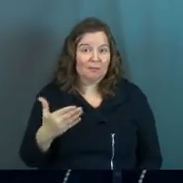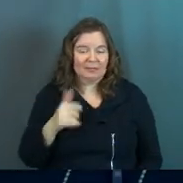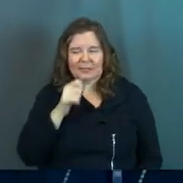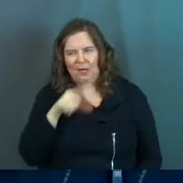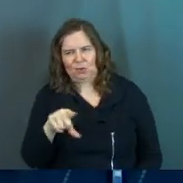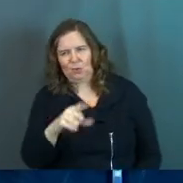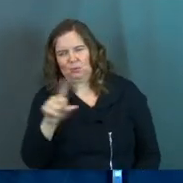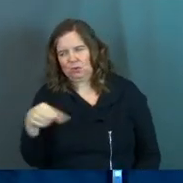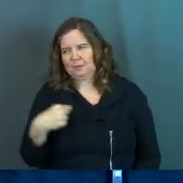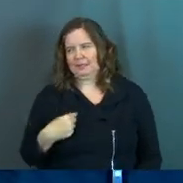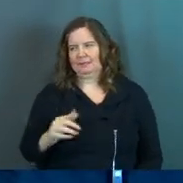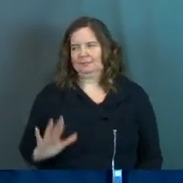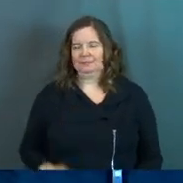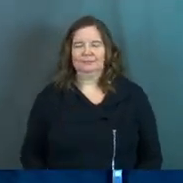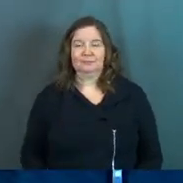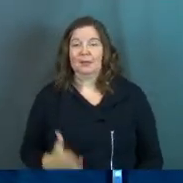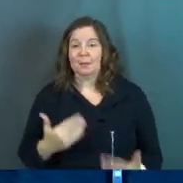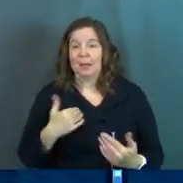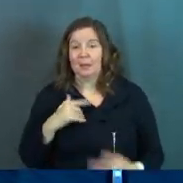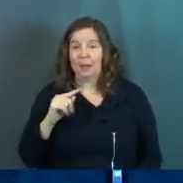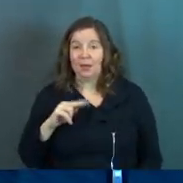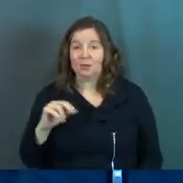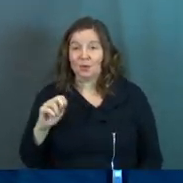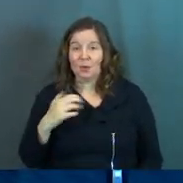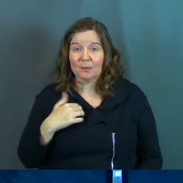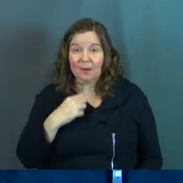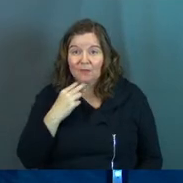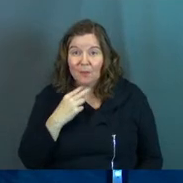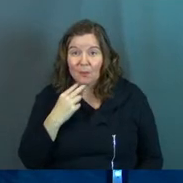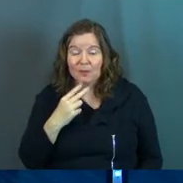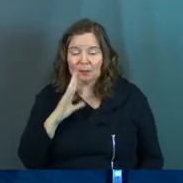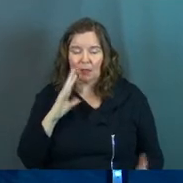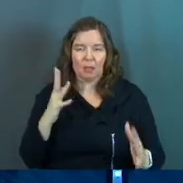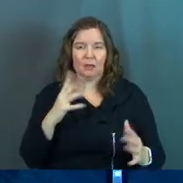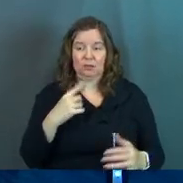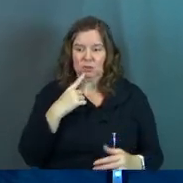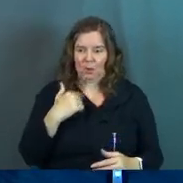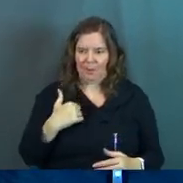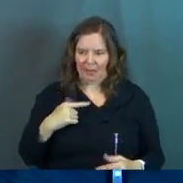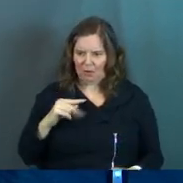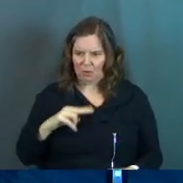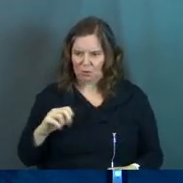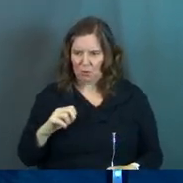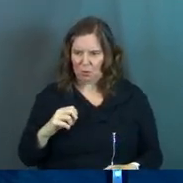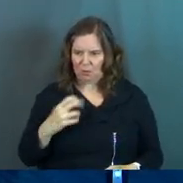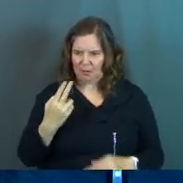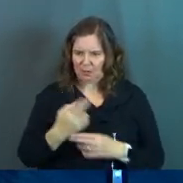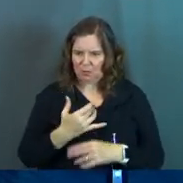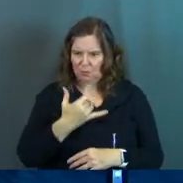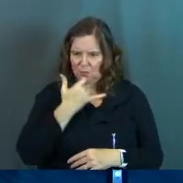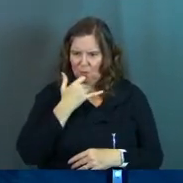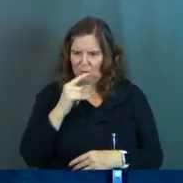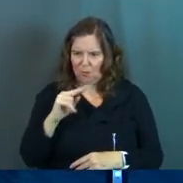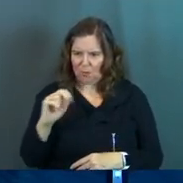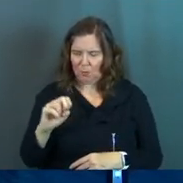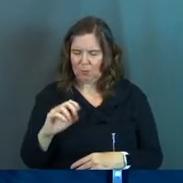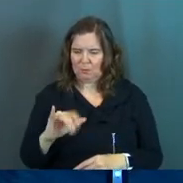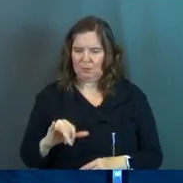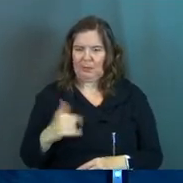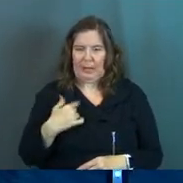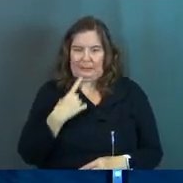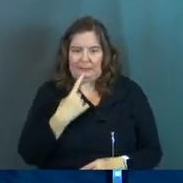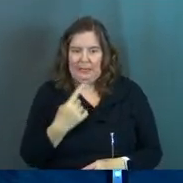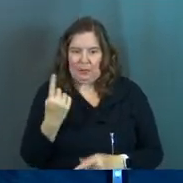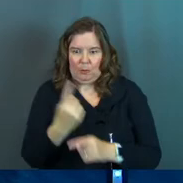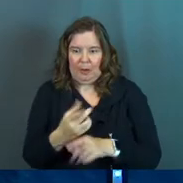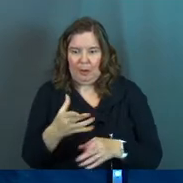Not you guys, just me. Maybe I had a tone. She told me I had a tone. I didn't